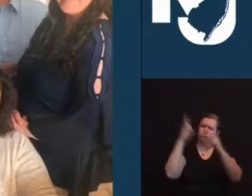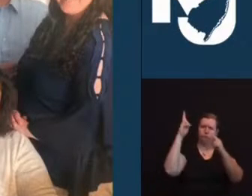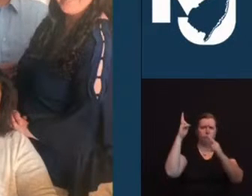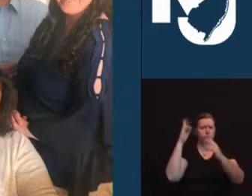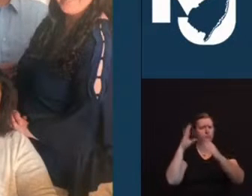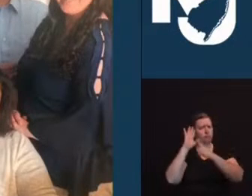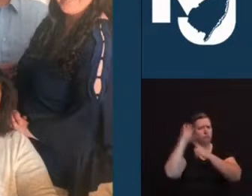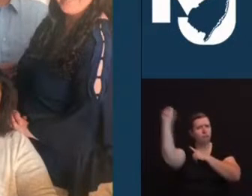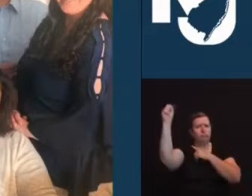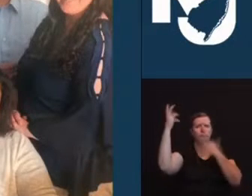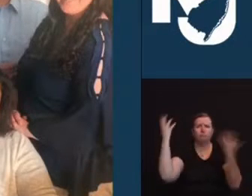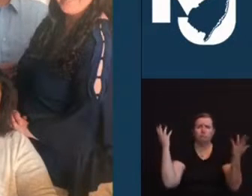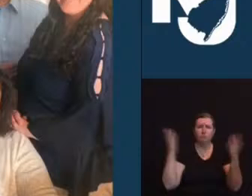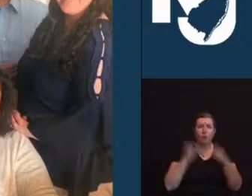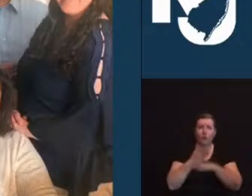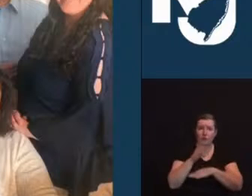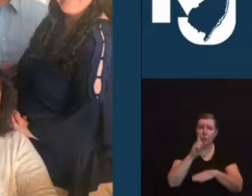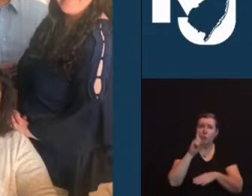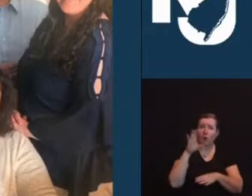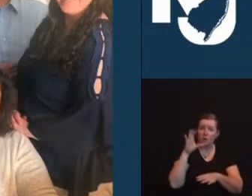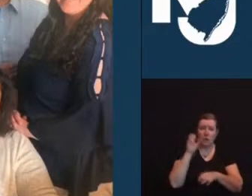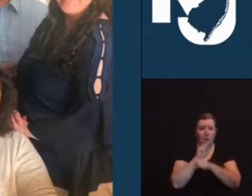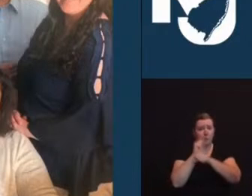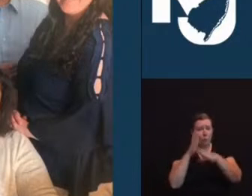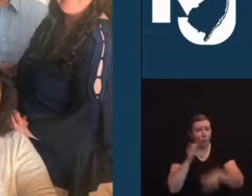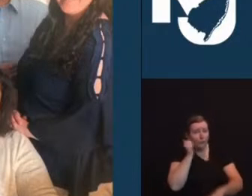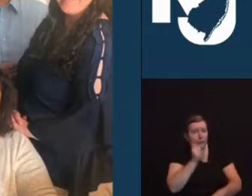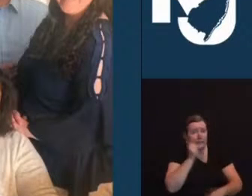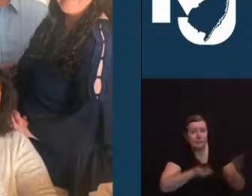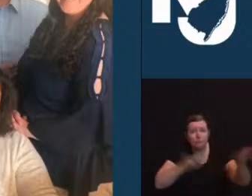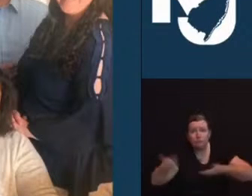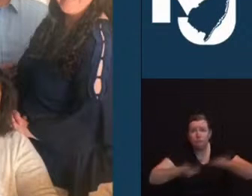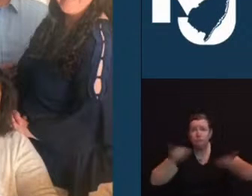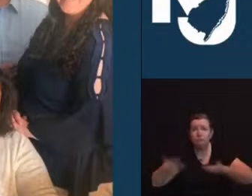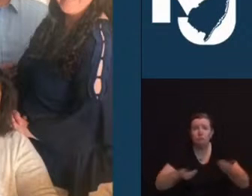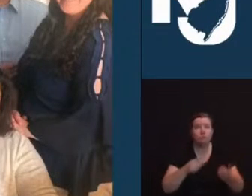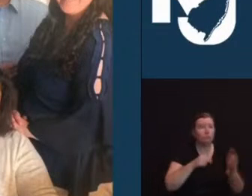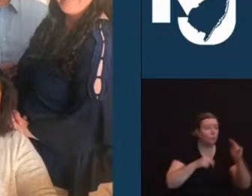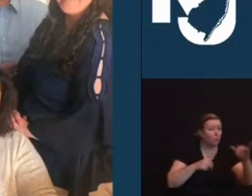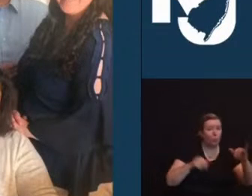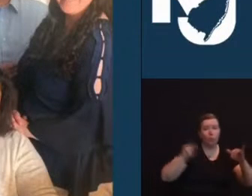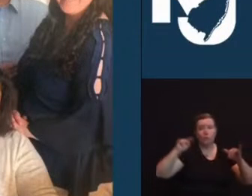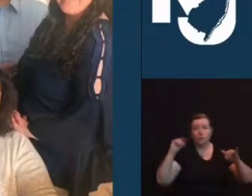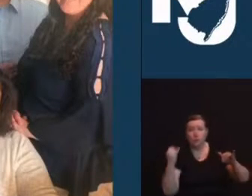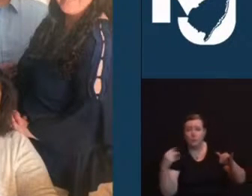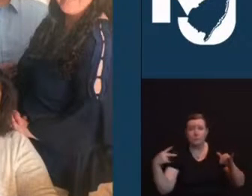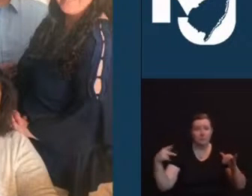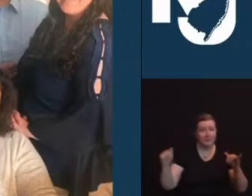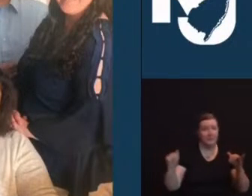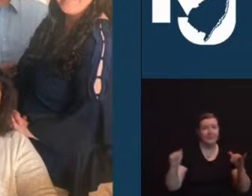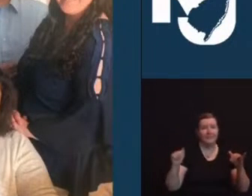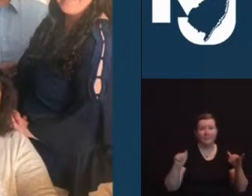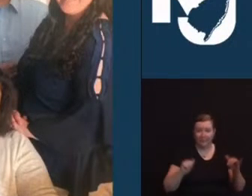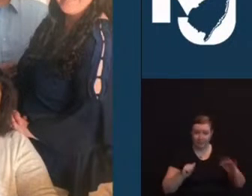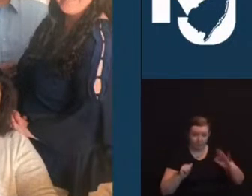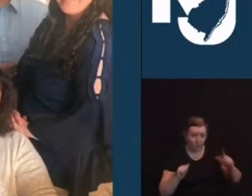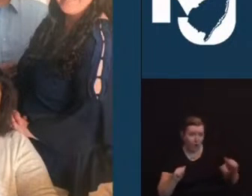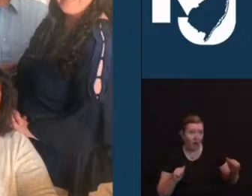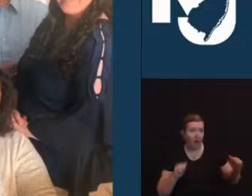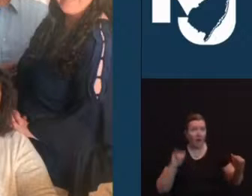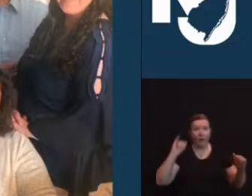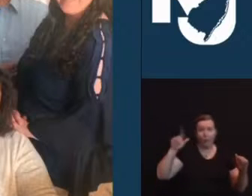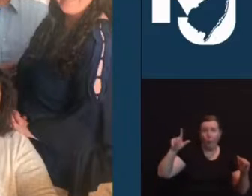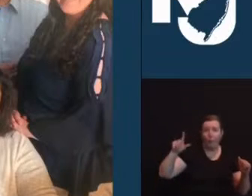day to locations across New Jersey, New York, and Pennsylvania, and even as far afield as Florida, Illinois, and Wisconsin. But